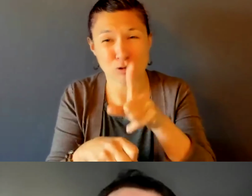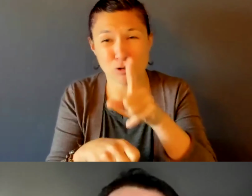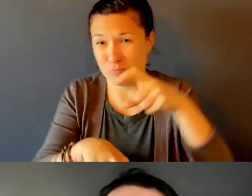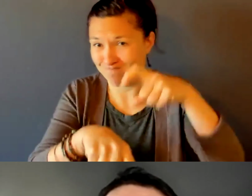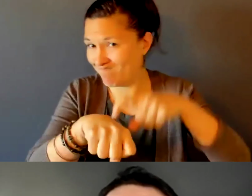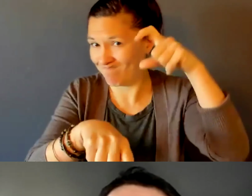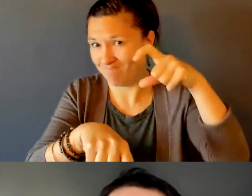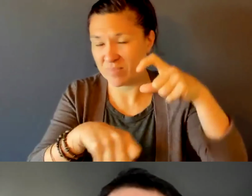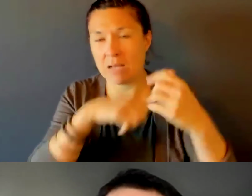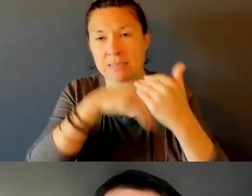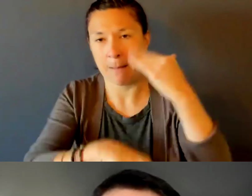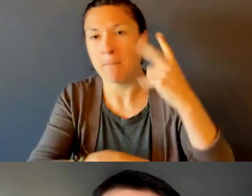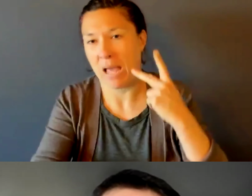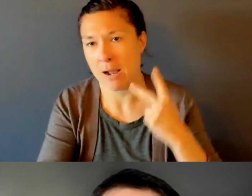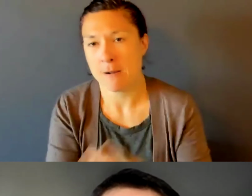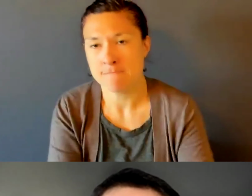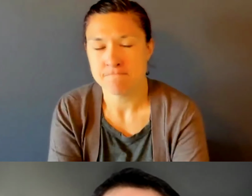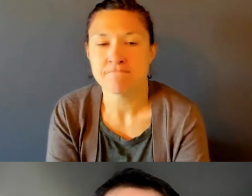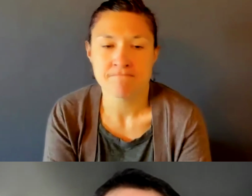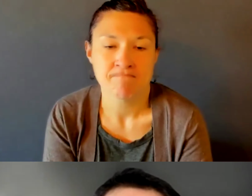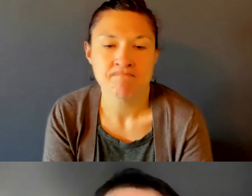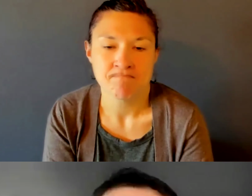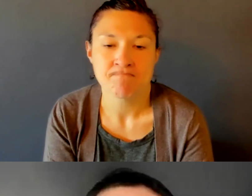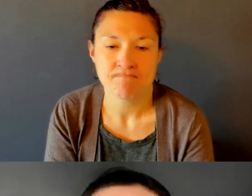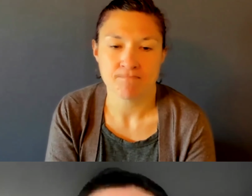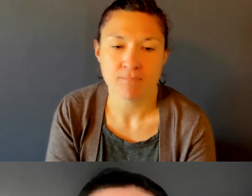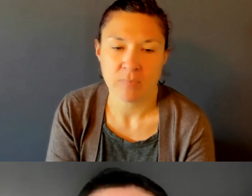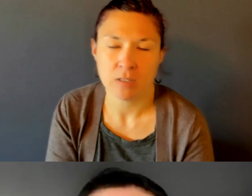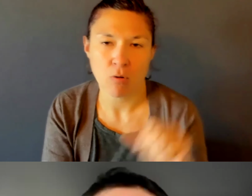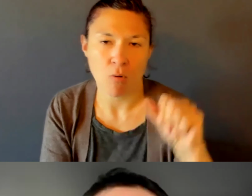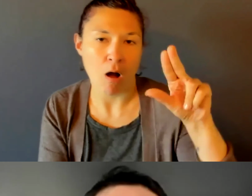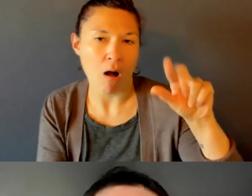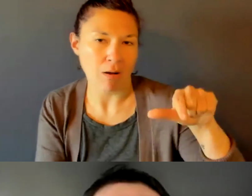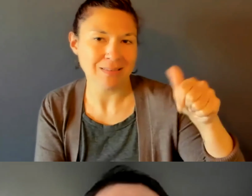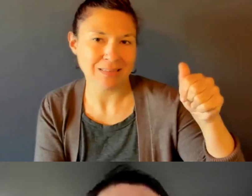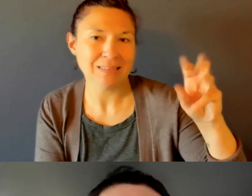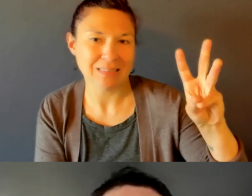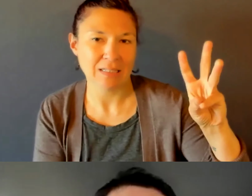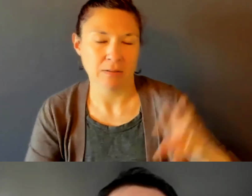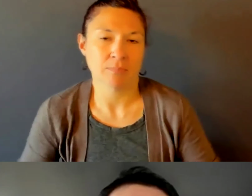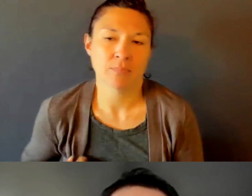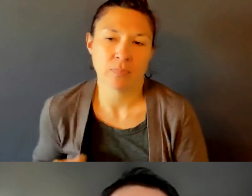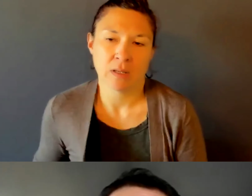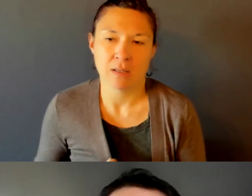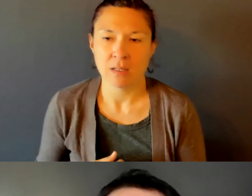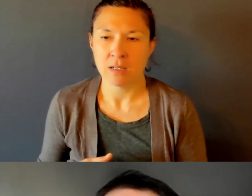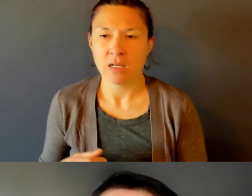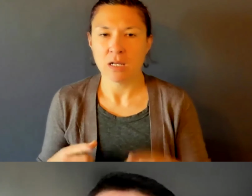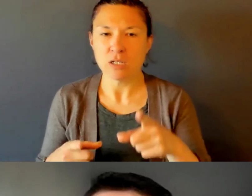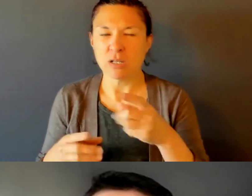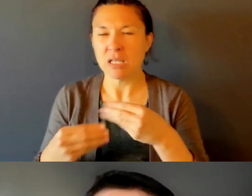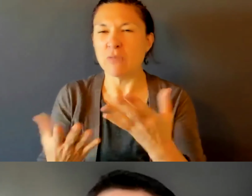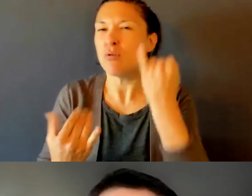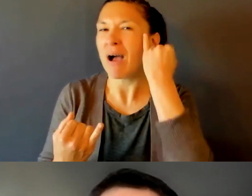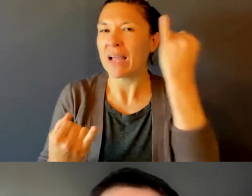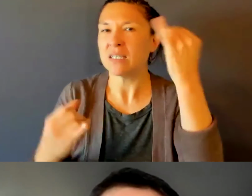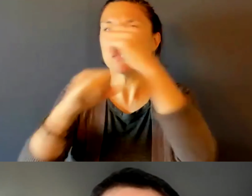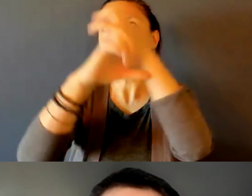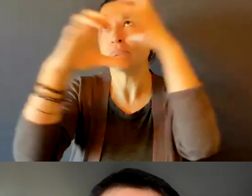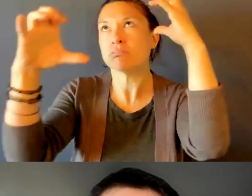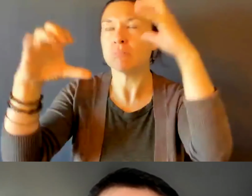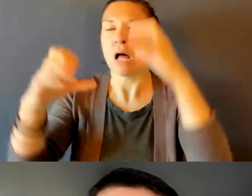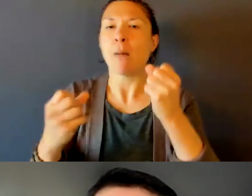to that 16th of August deadline. So that gives you a sense of when you should budget your time for this